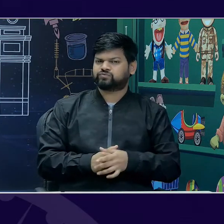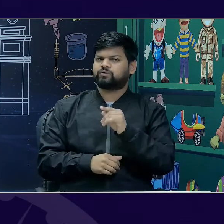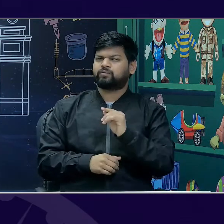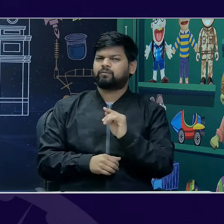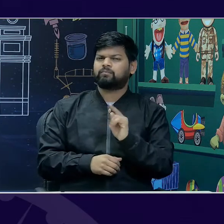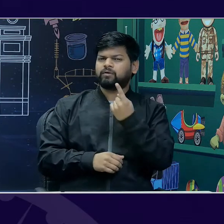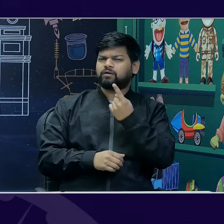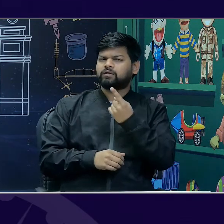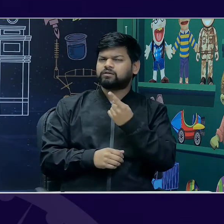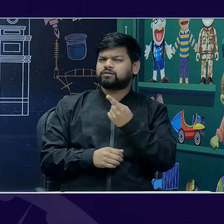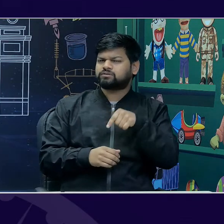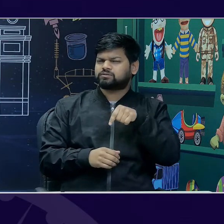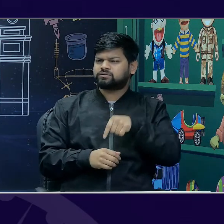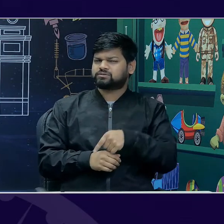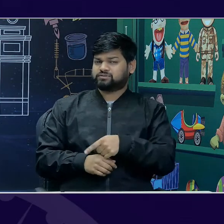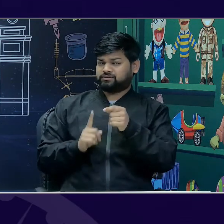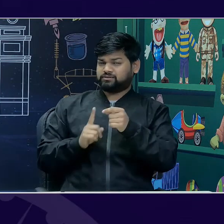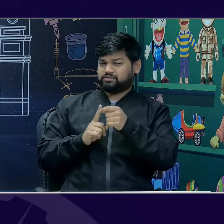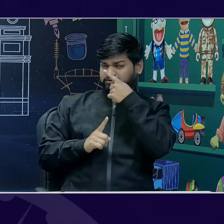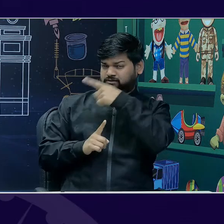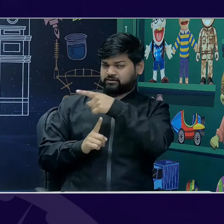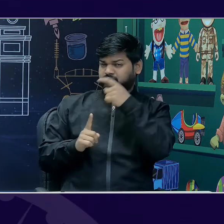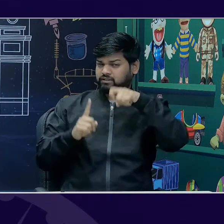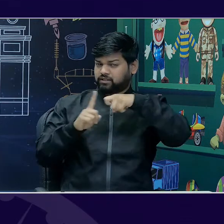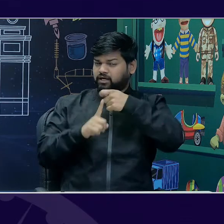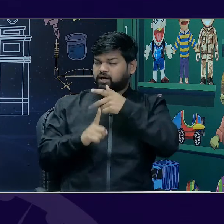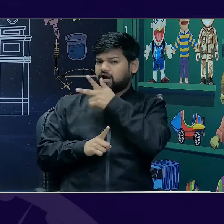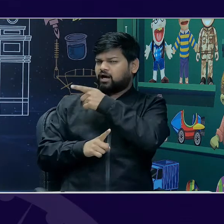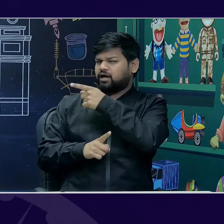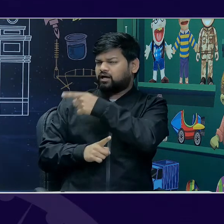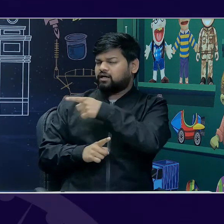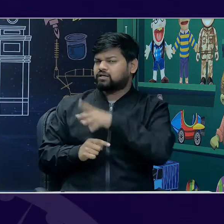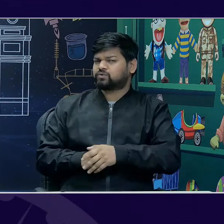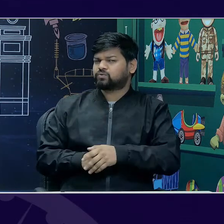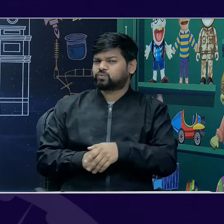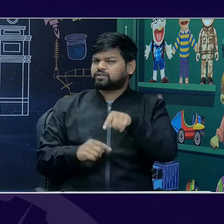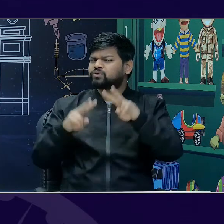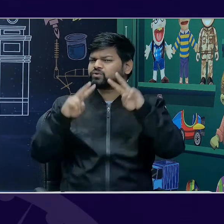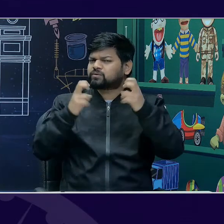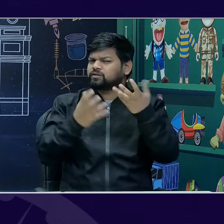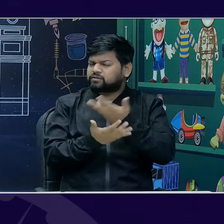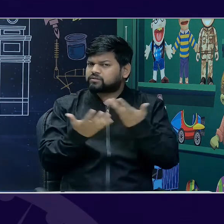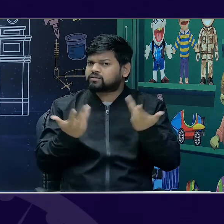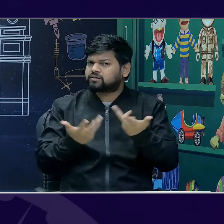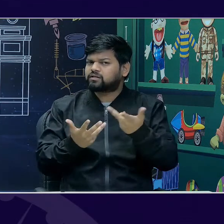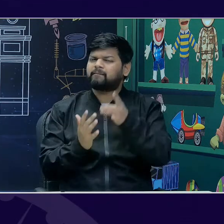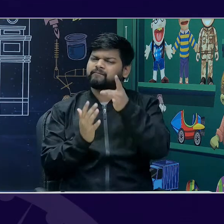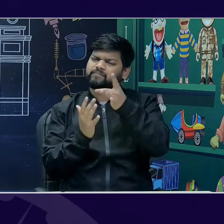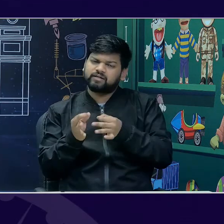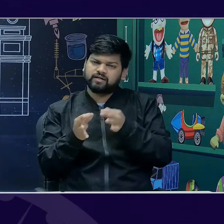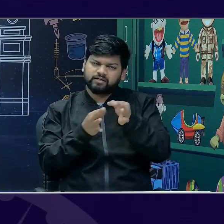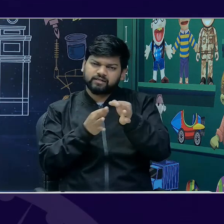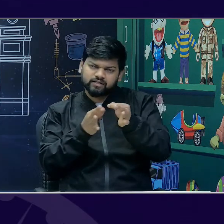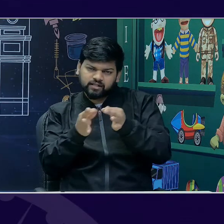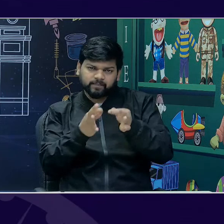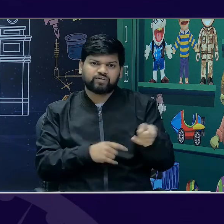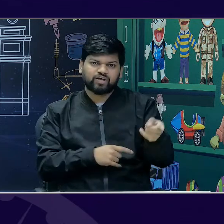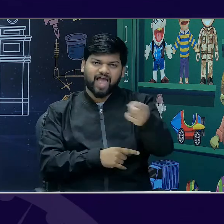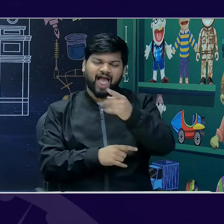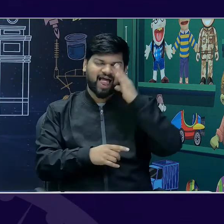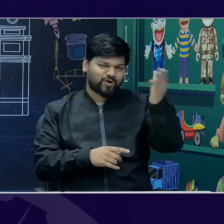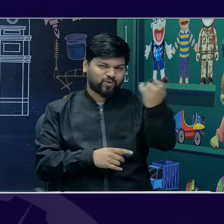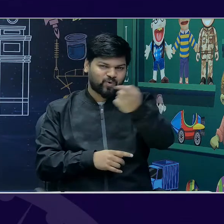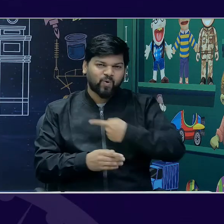we going to discuss today, and then you may proceed. Absolutely. So hello and welcome all of you. The topic that we